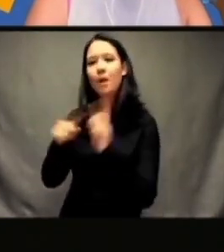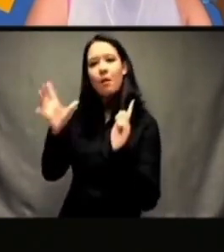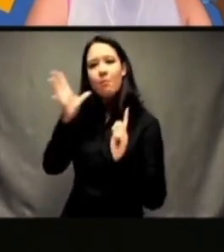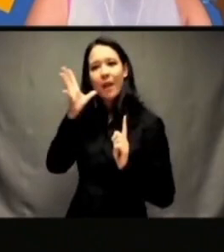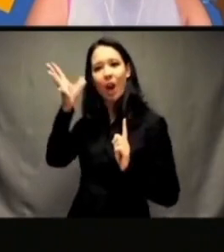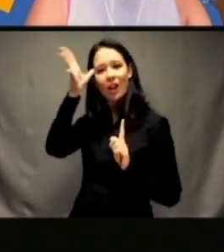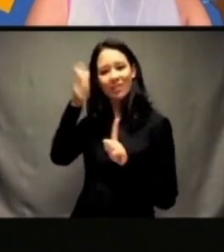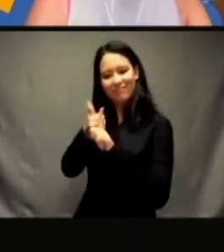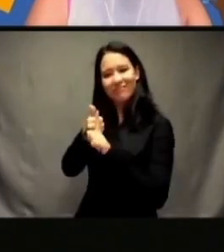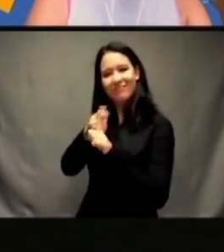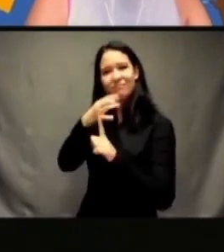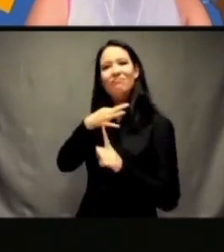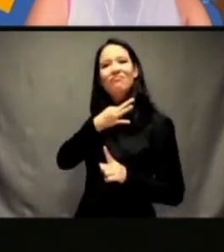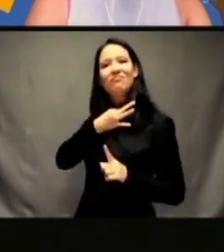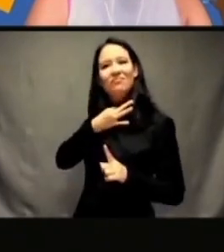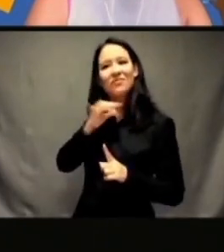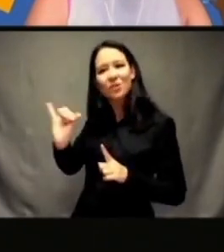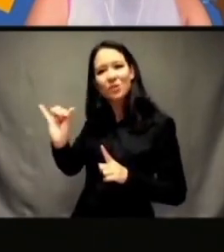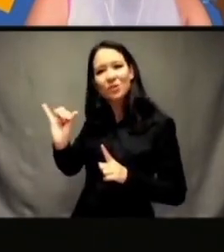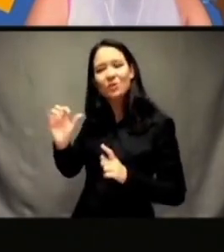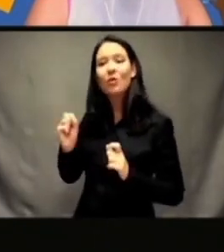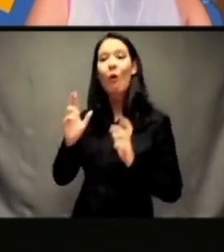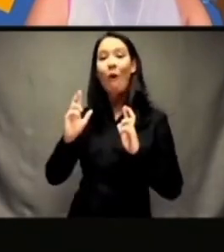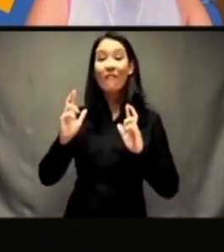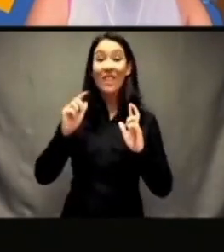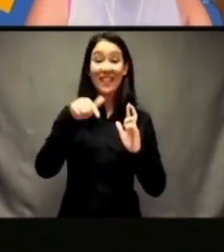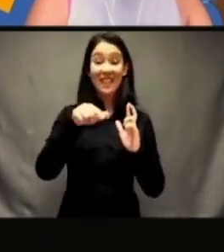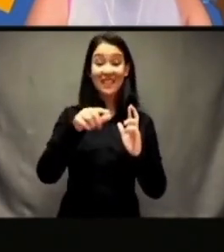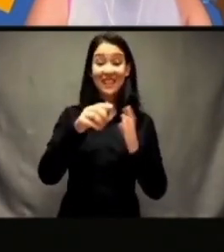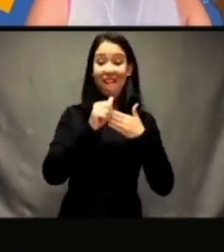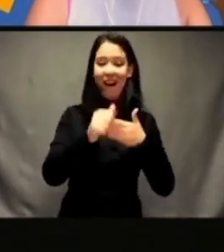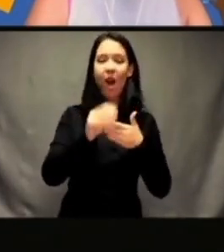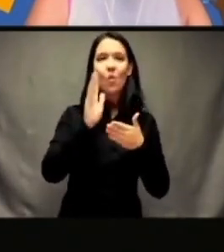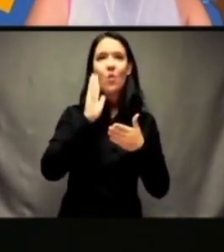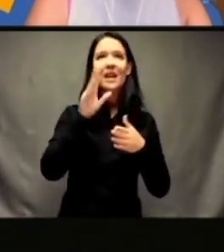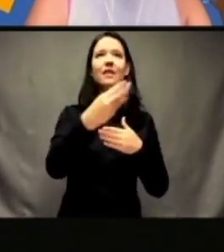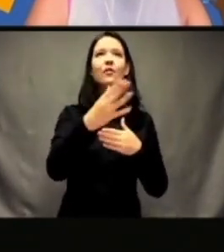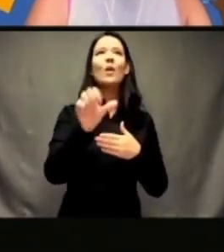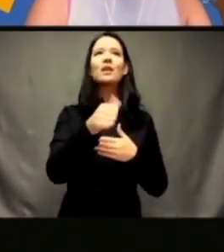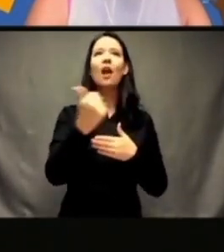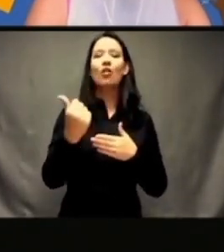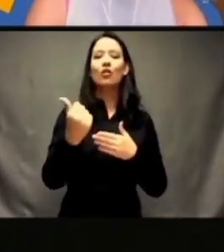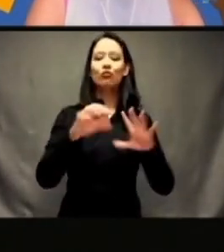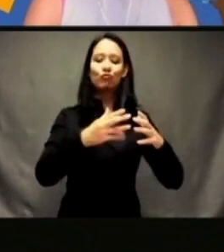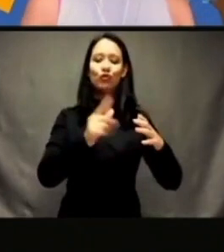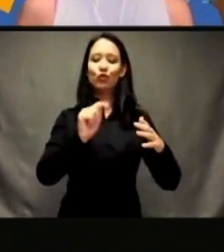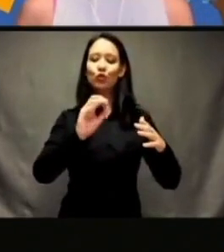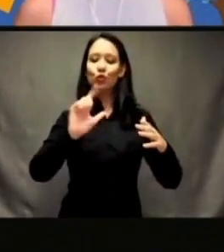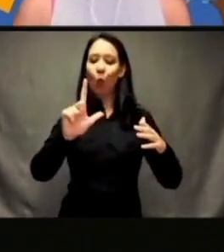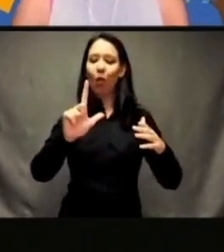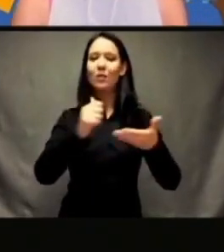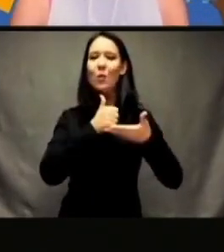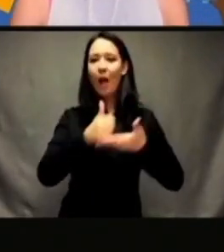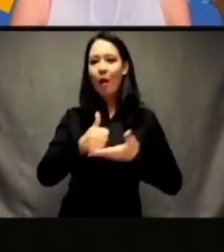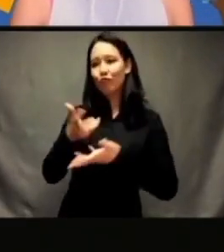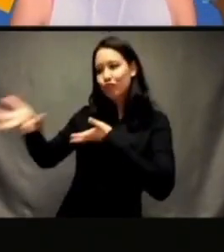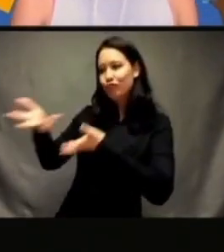too. So we really hope this will give you another set of tools to work with your